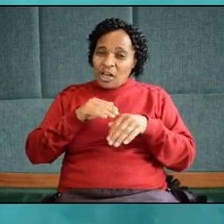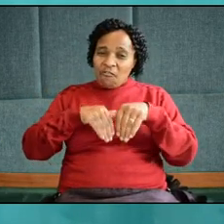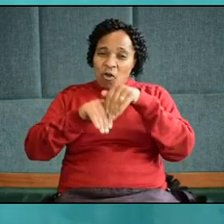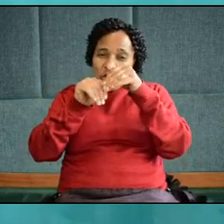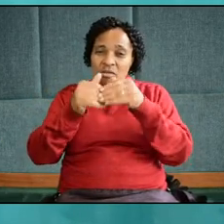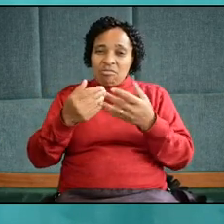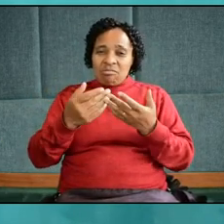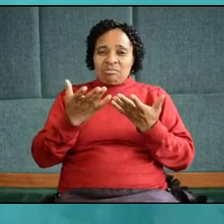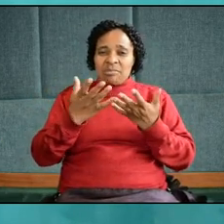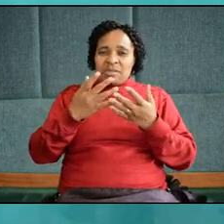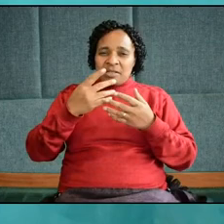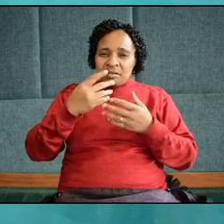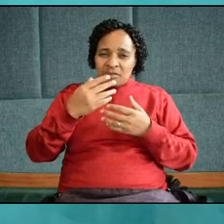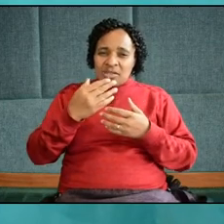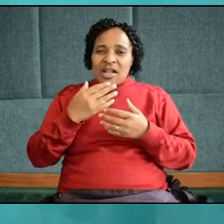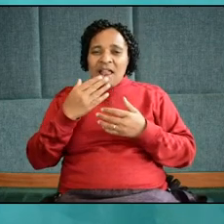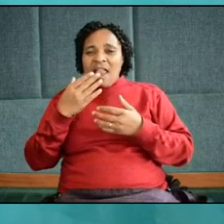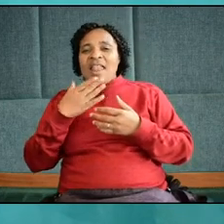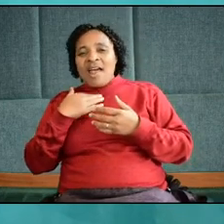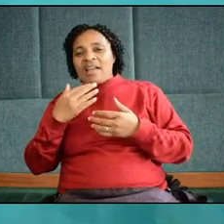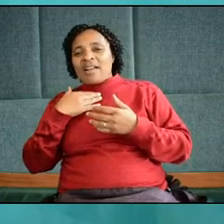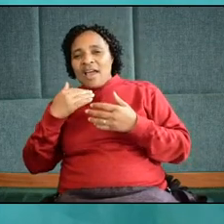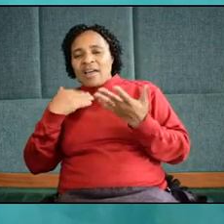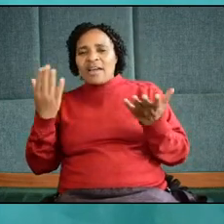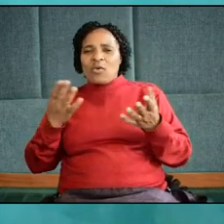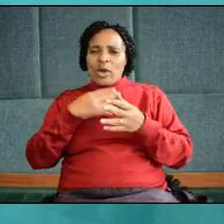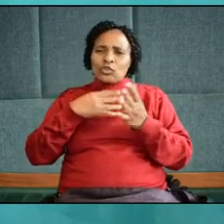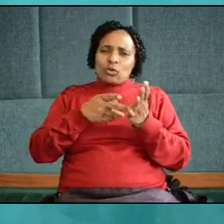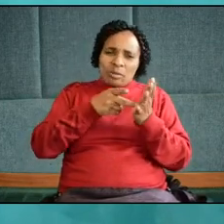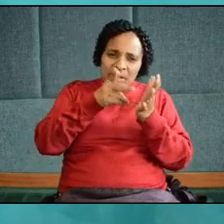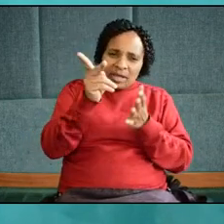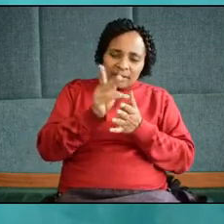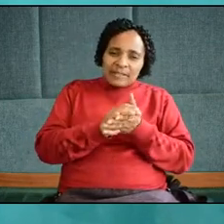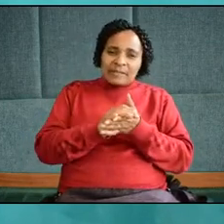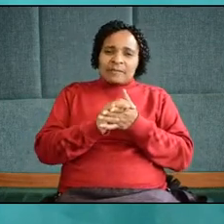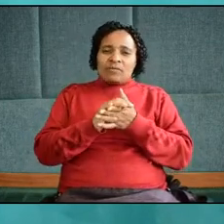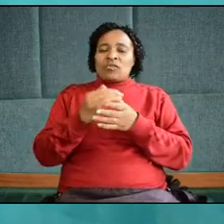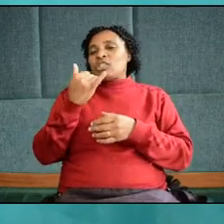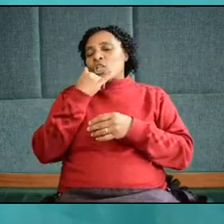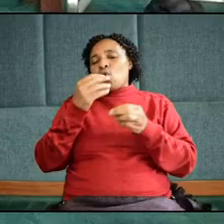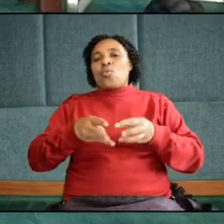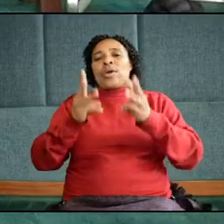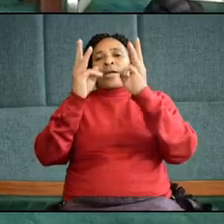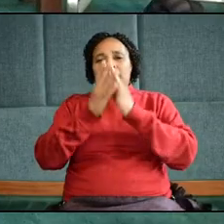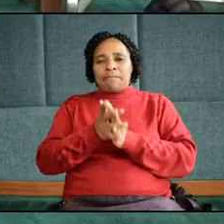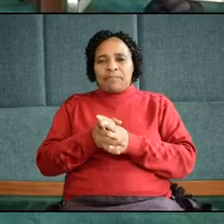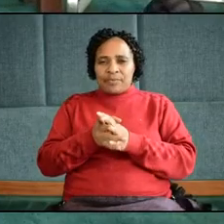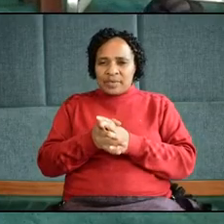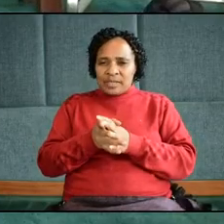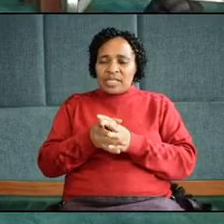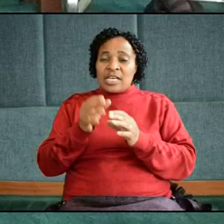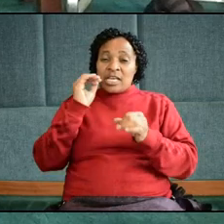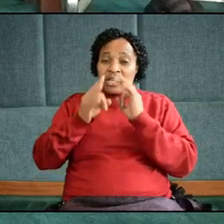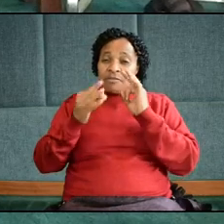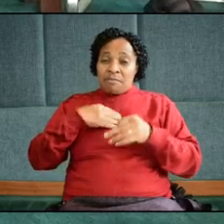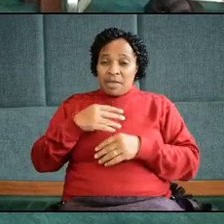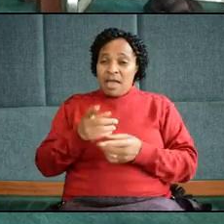you want money, you want to be paid by the streaming platform. True. That's the wrong motive. Mm-hmm. If I may